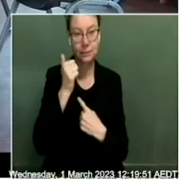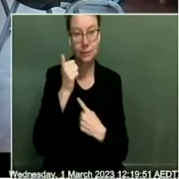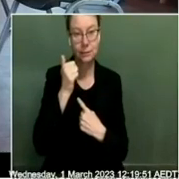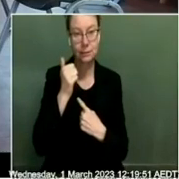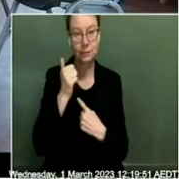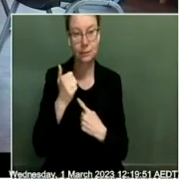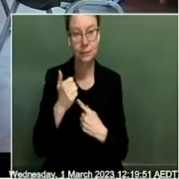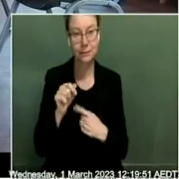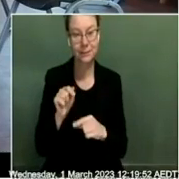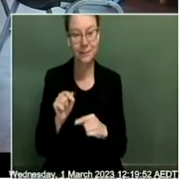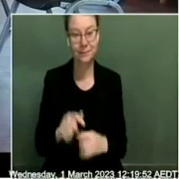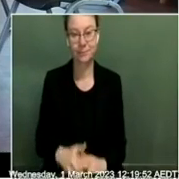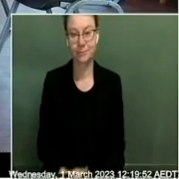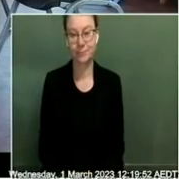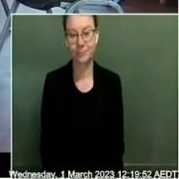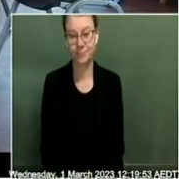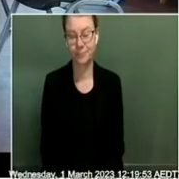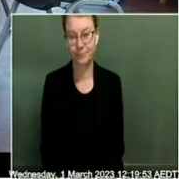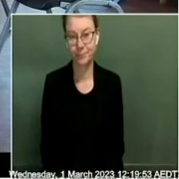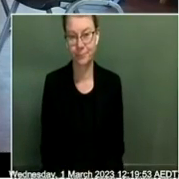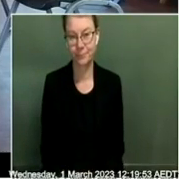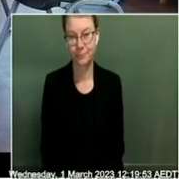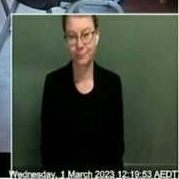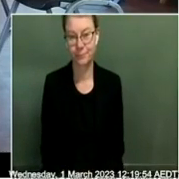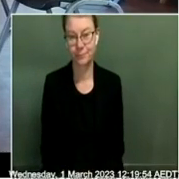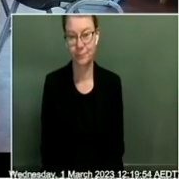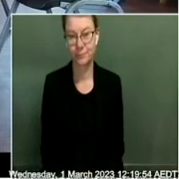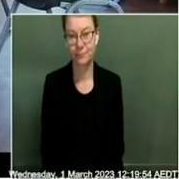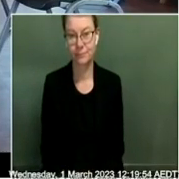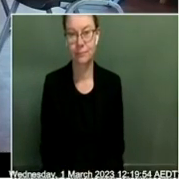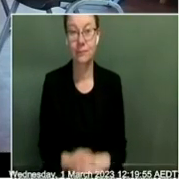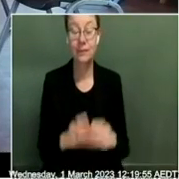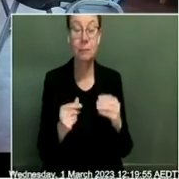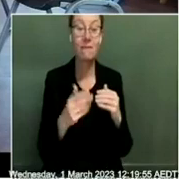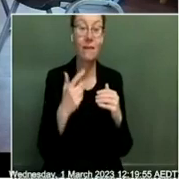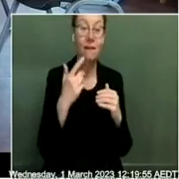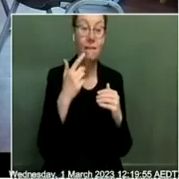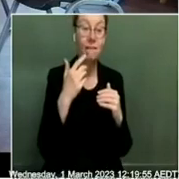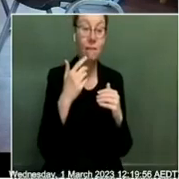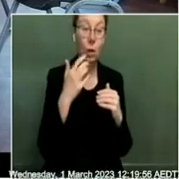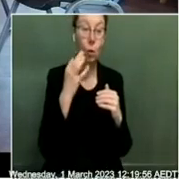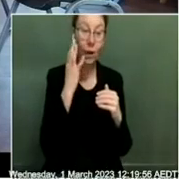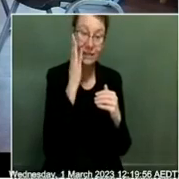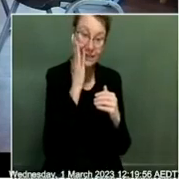Not how fair our skin is, it's our blackness. I'm happy to sign off. Yeah.